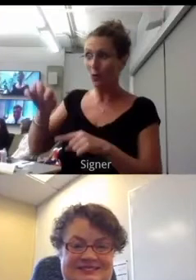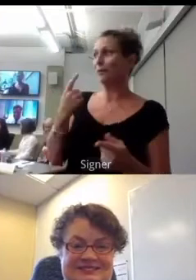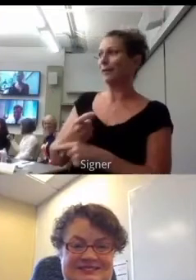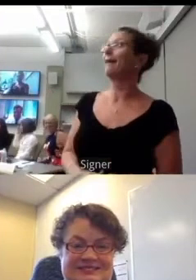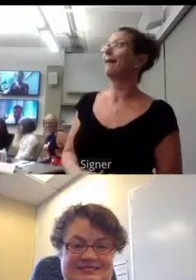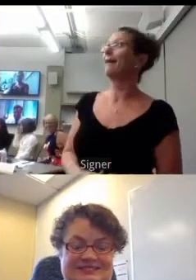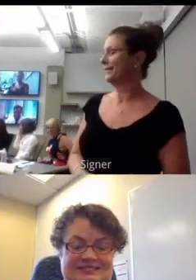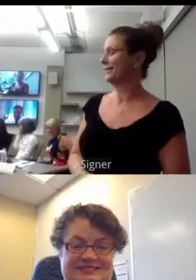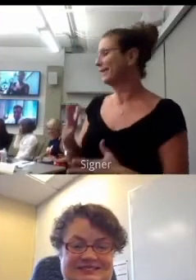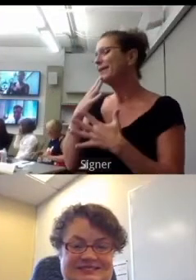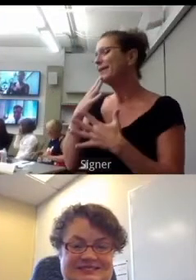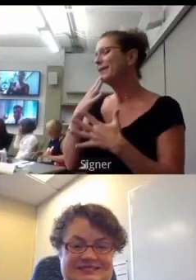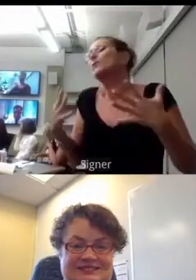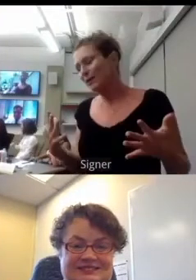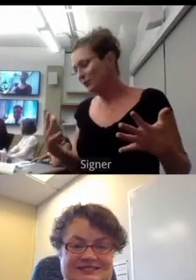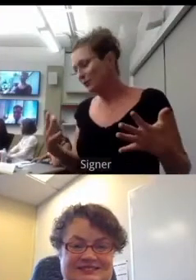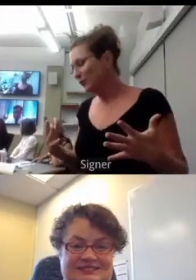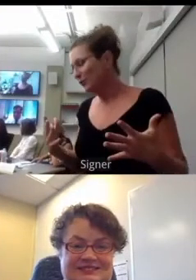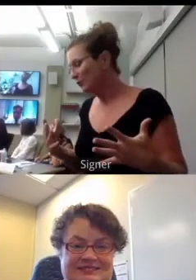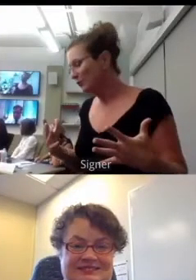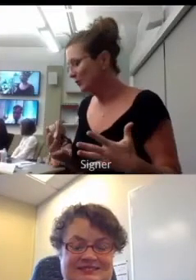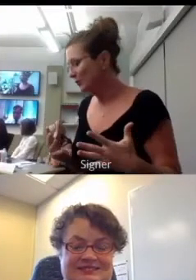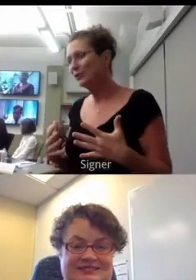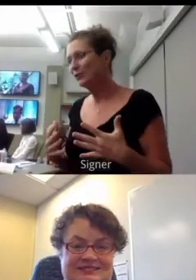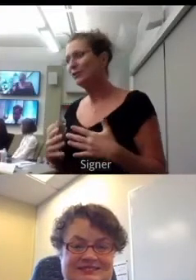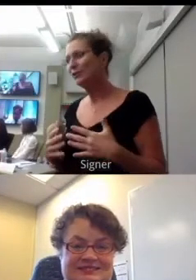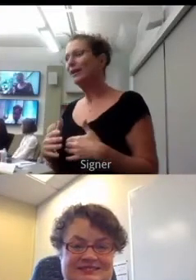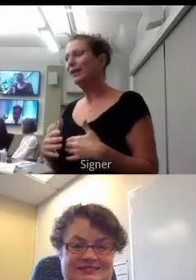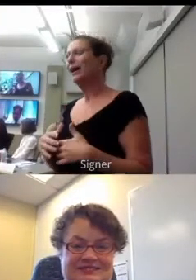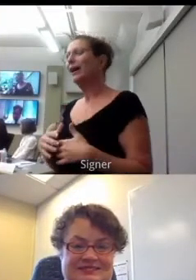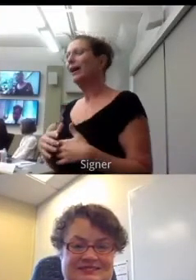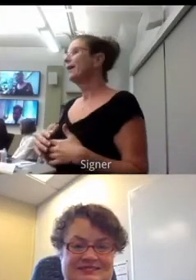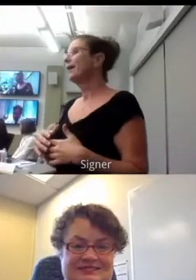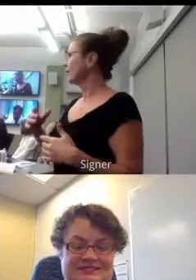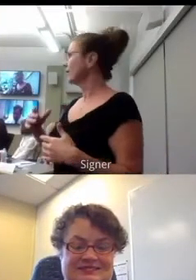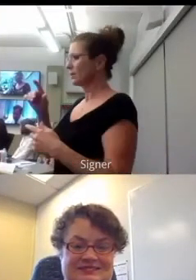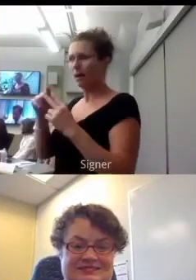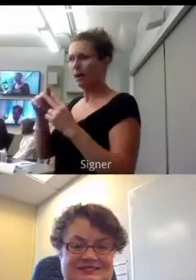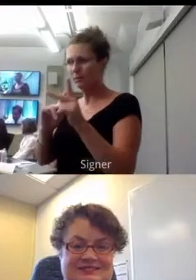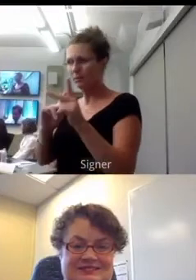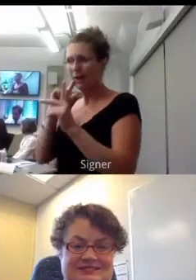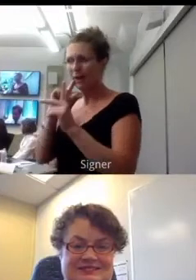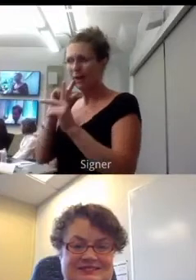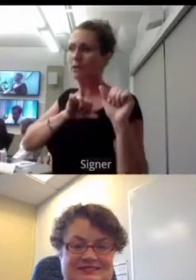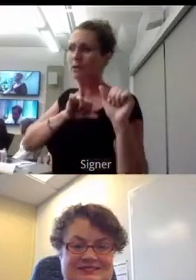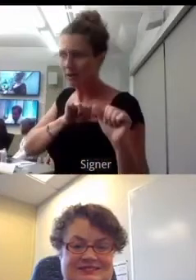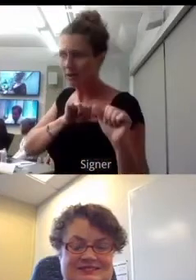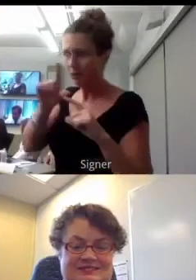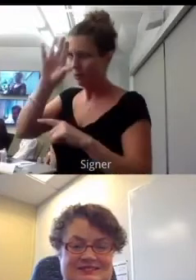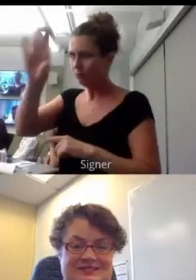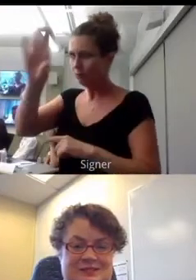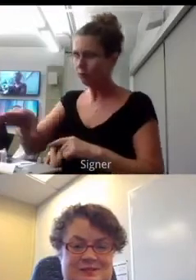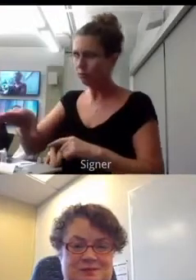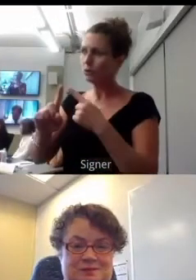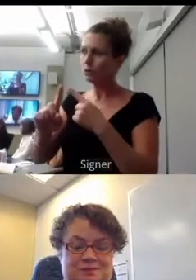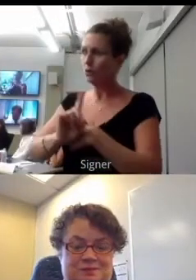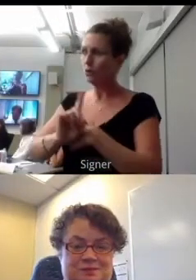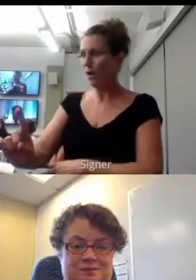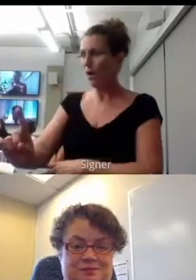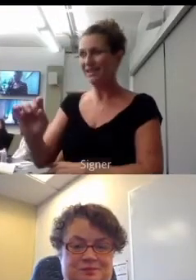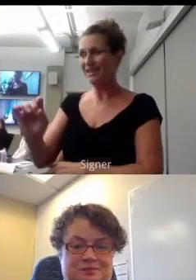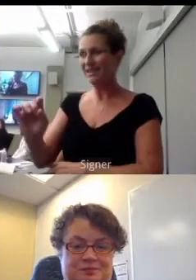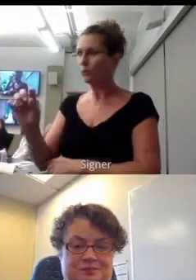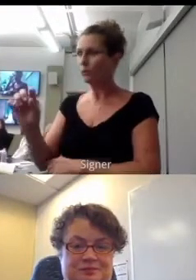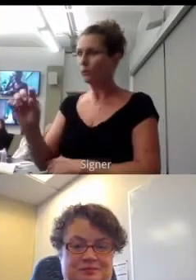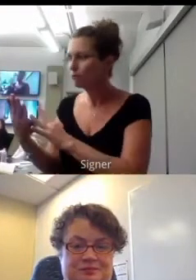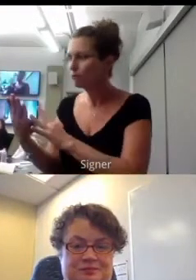Marie Butriani has to leave. And by the way, we are going to go straight through till 1 o'clock. So anyone either around the table, if they need a health break, just